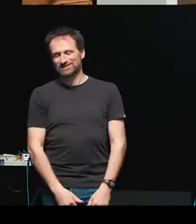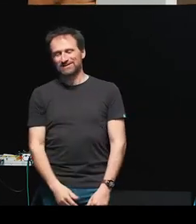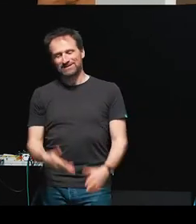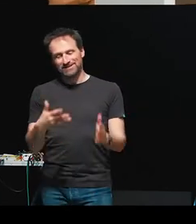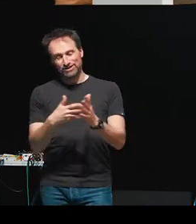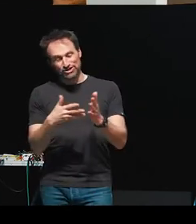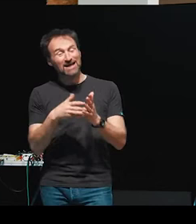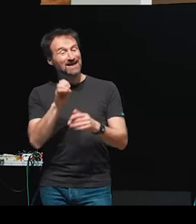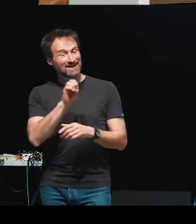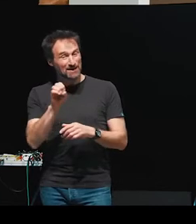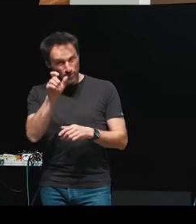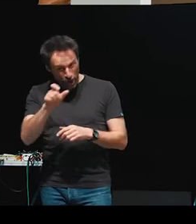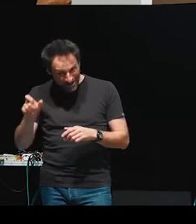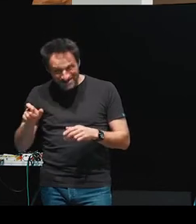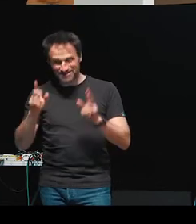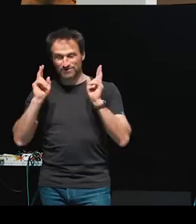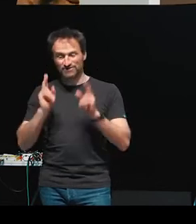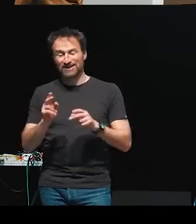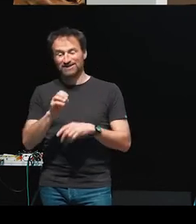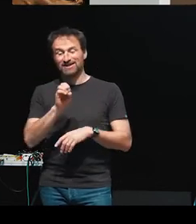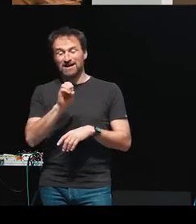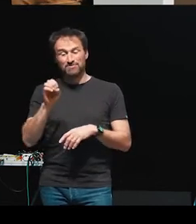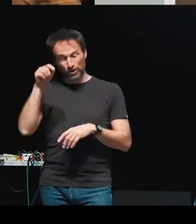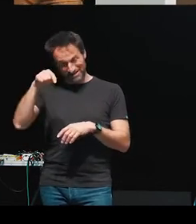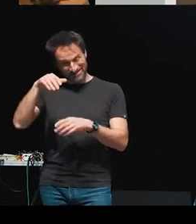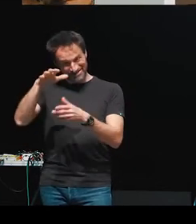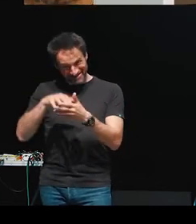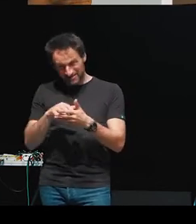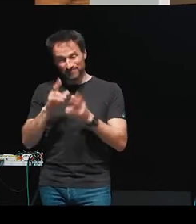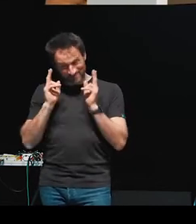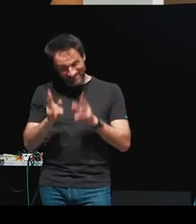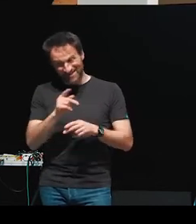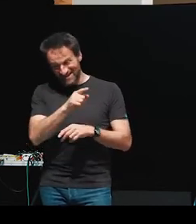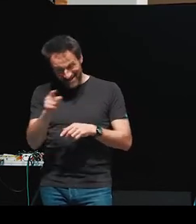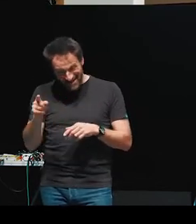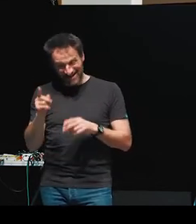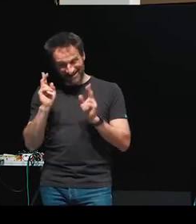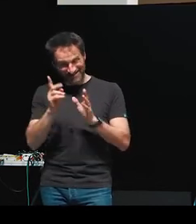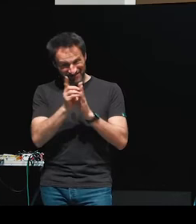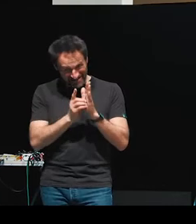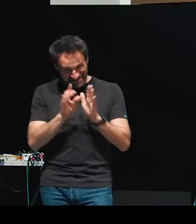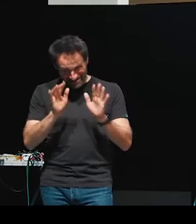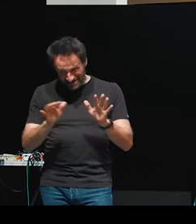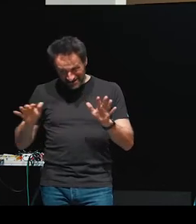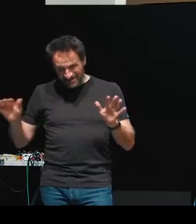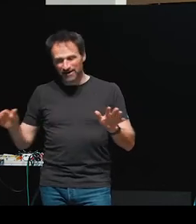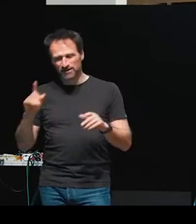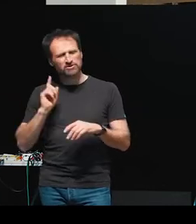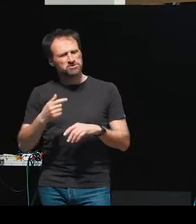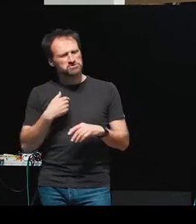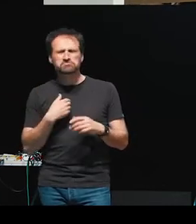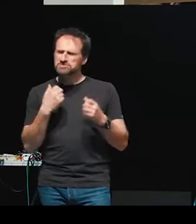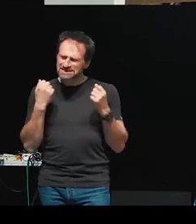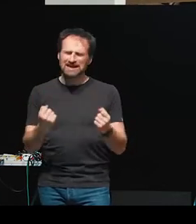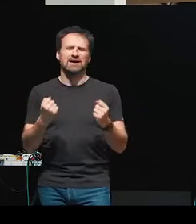defined, and we check that each employee is defined and has this method, and only then we call it. And just in case, if everything fails, we add that we are